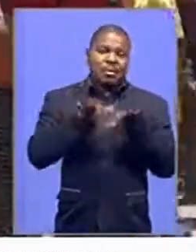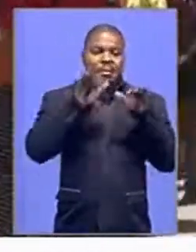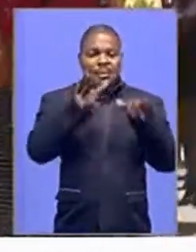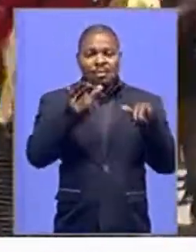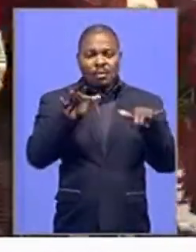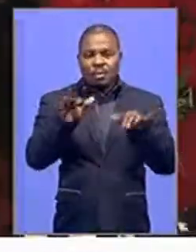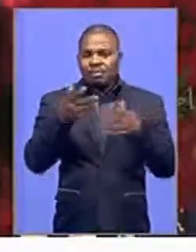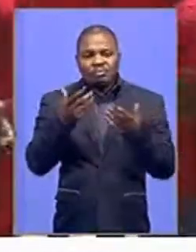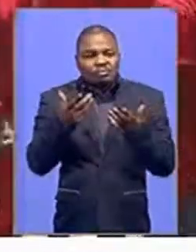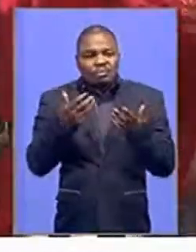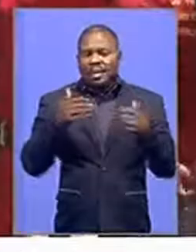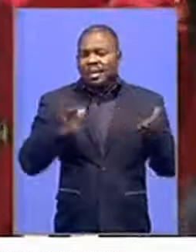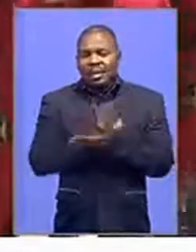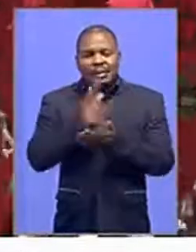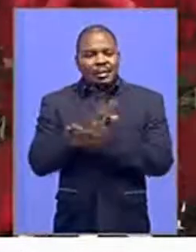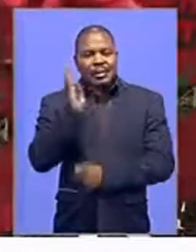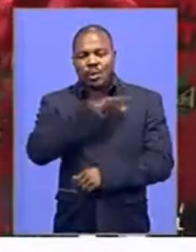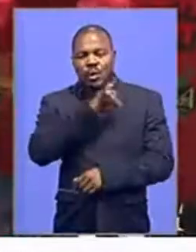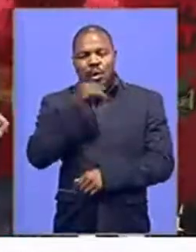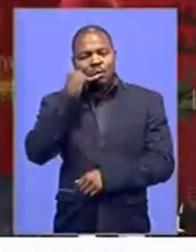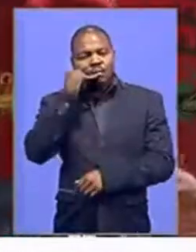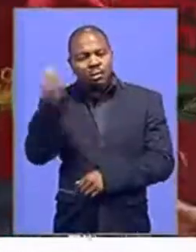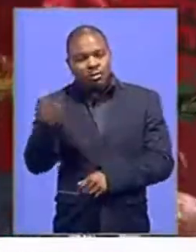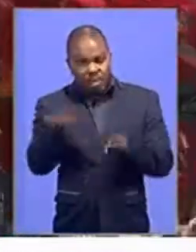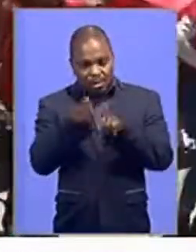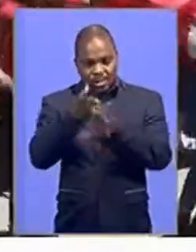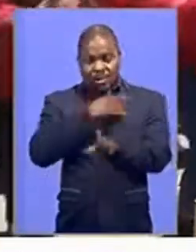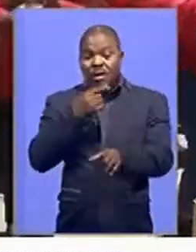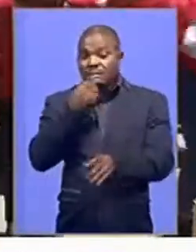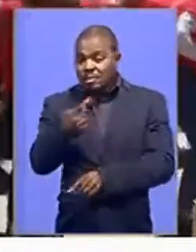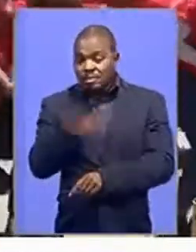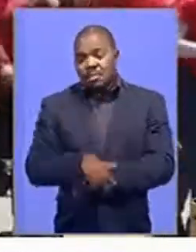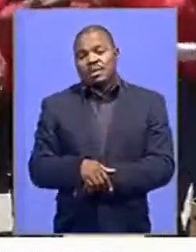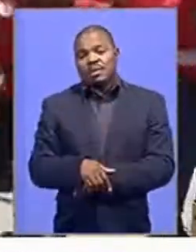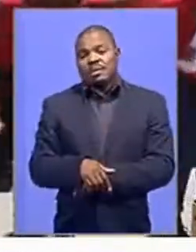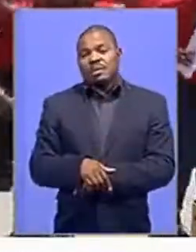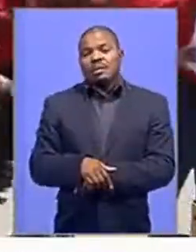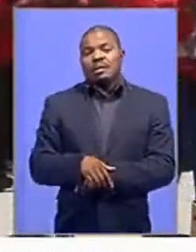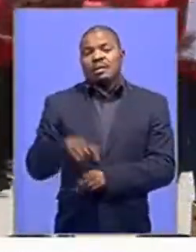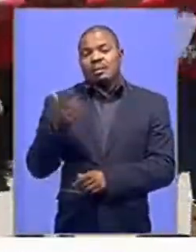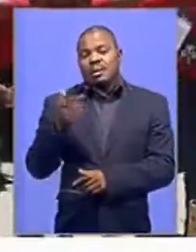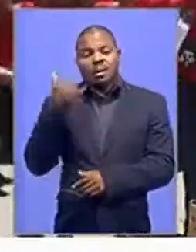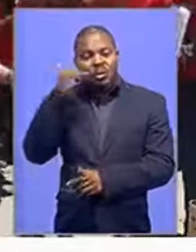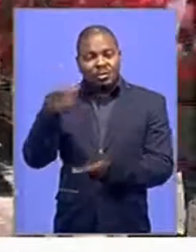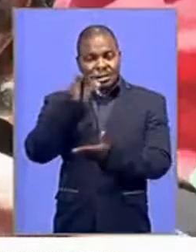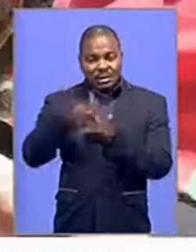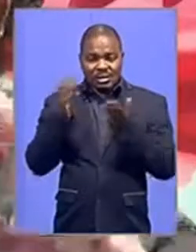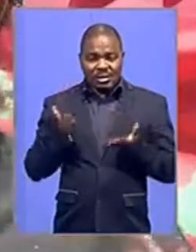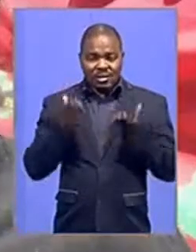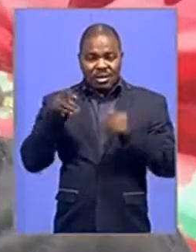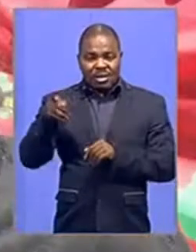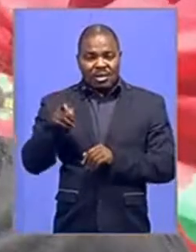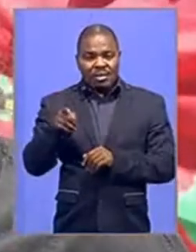not getting joy. Because when you call as I was explaining, the fact of the matter, the call center service only